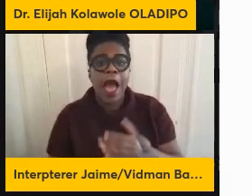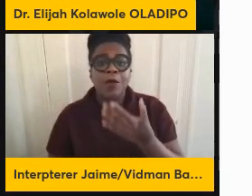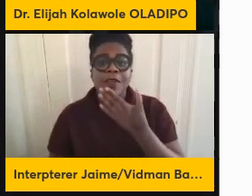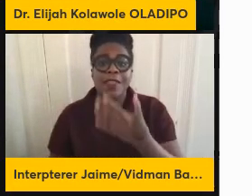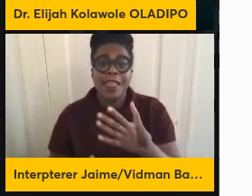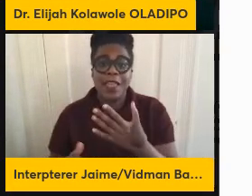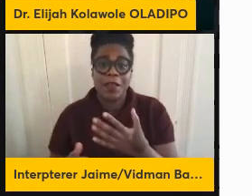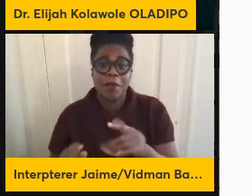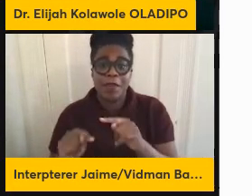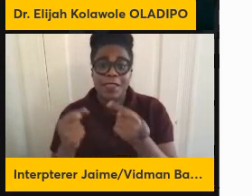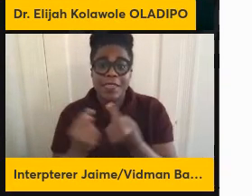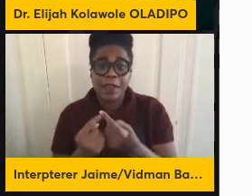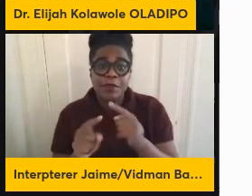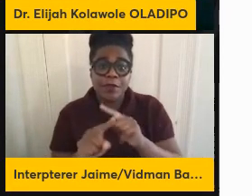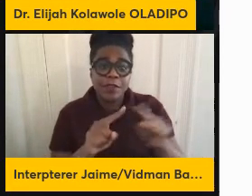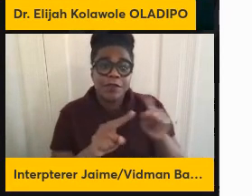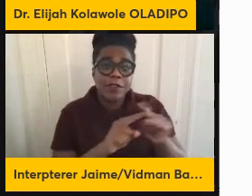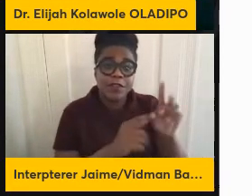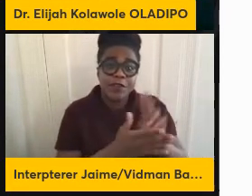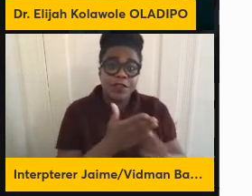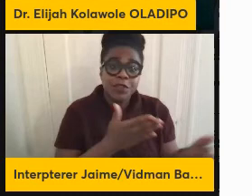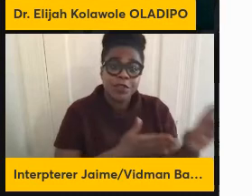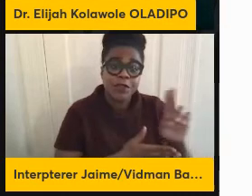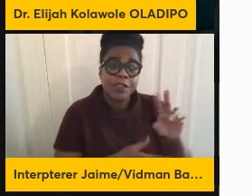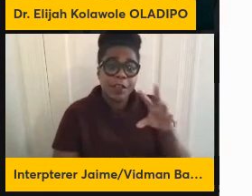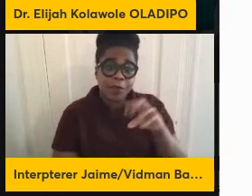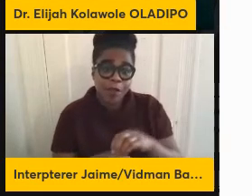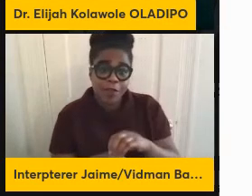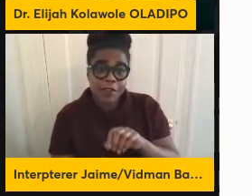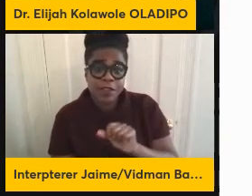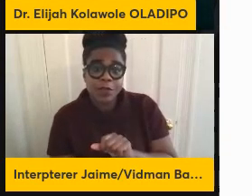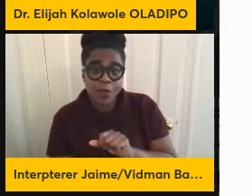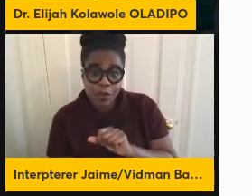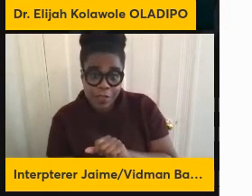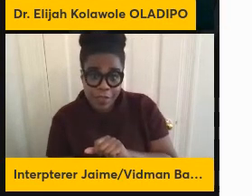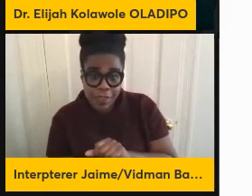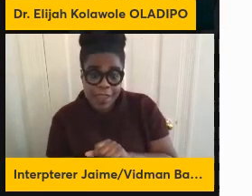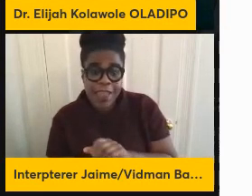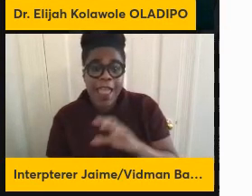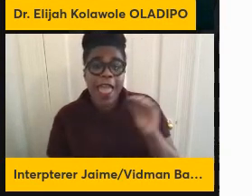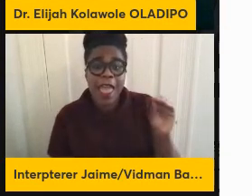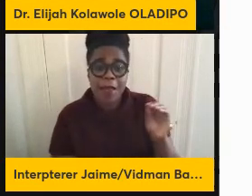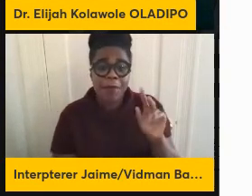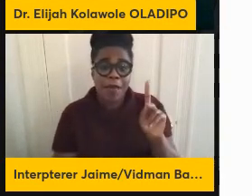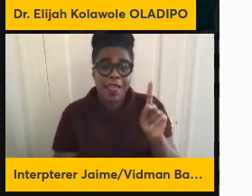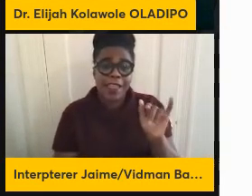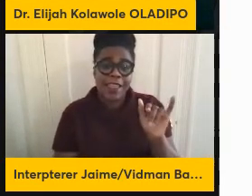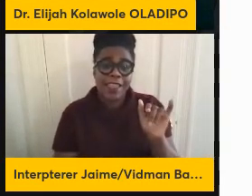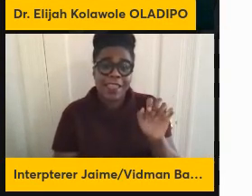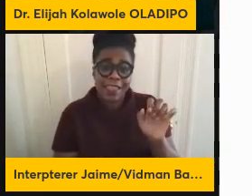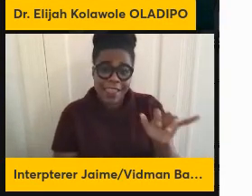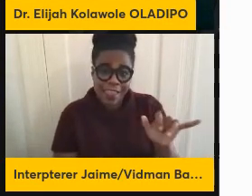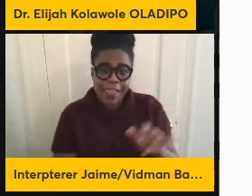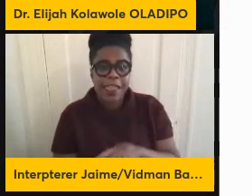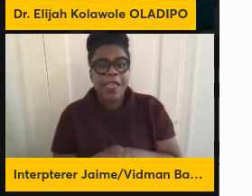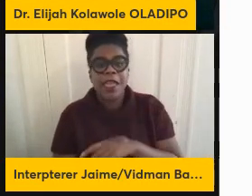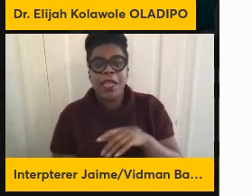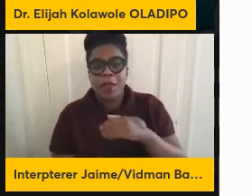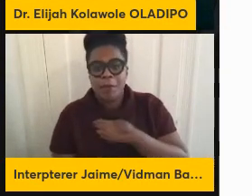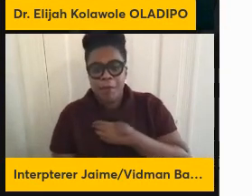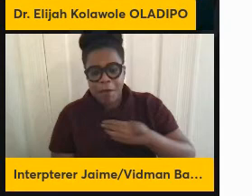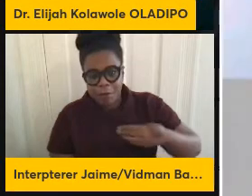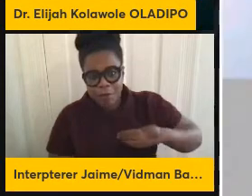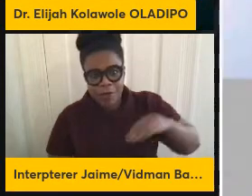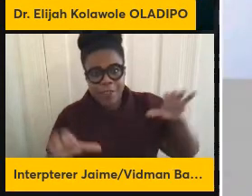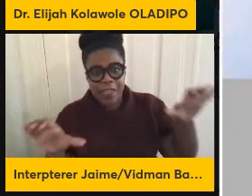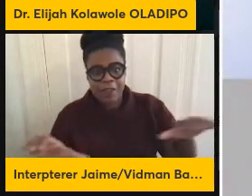from different universities that have taken part in this work. Then I will thank my key members that have been very active moving on this